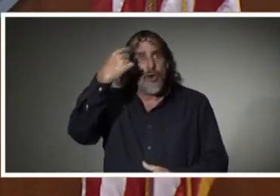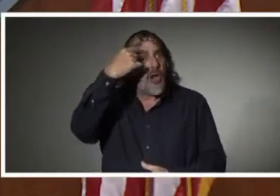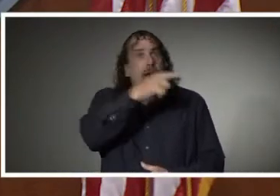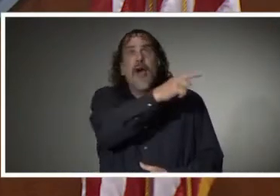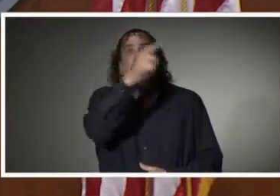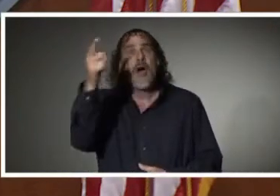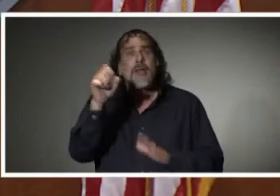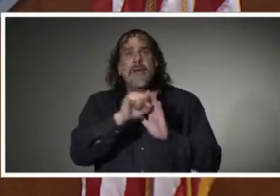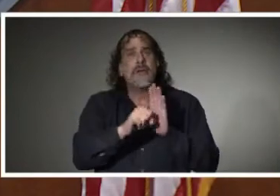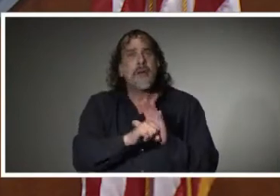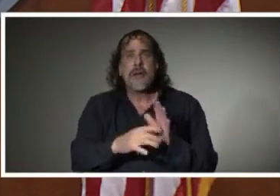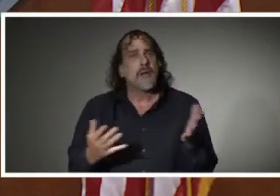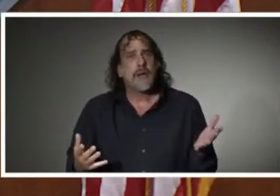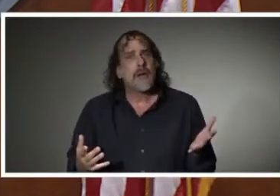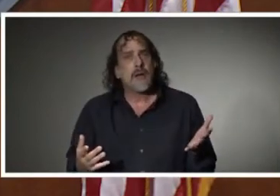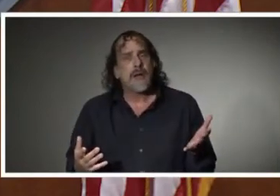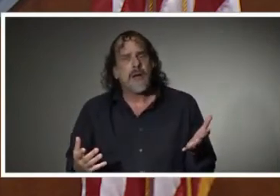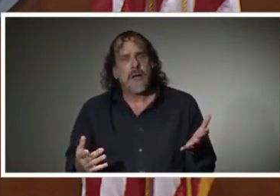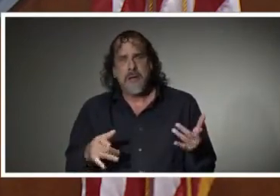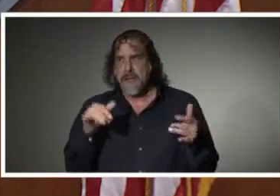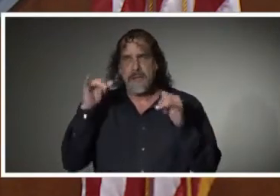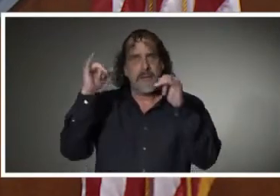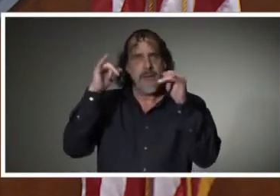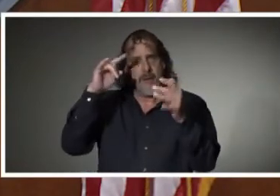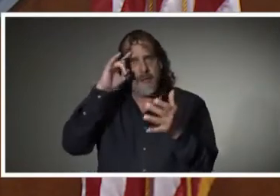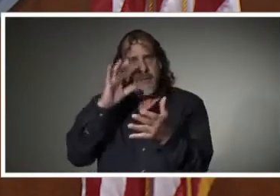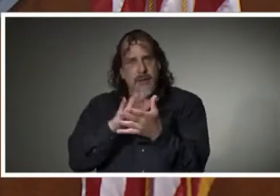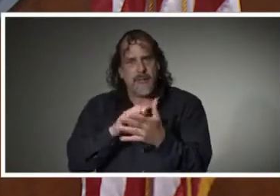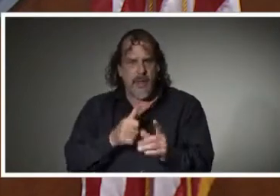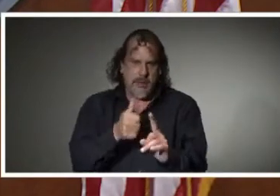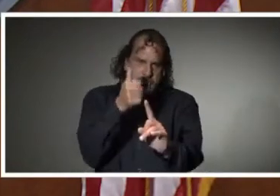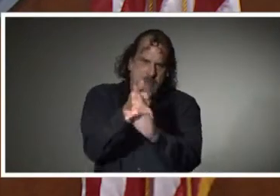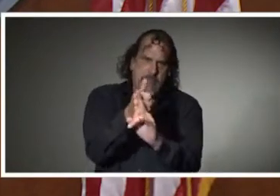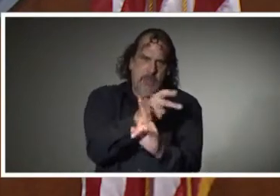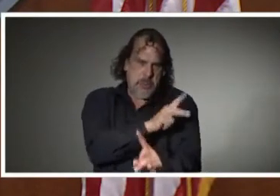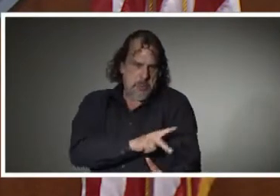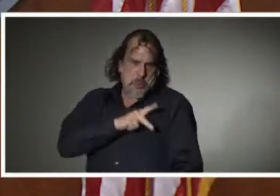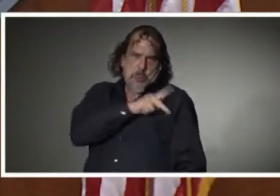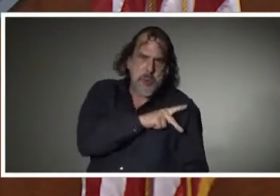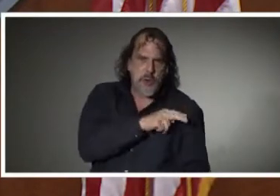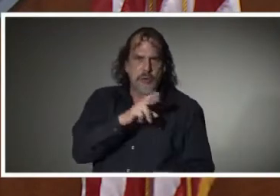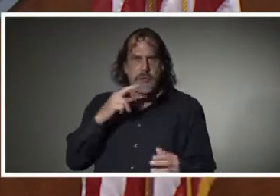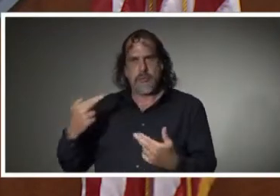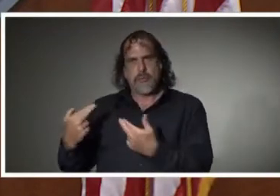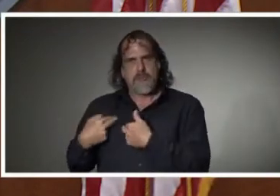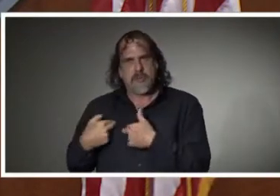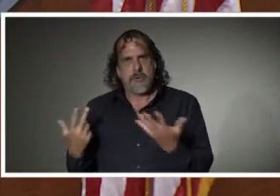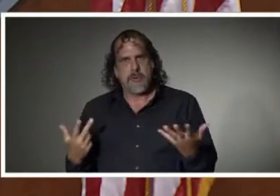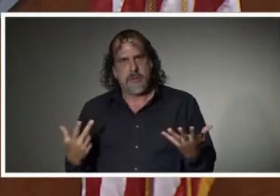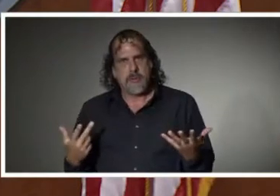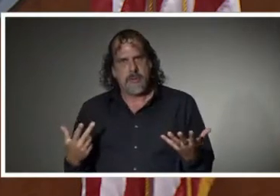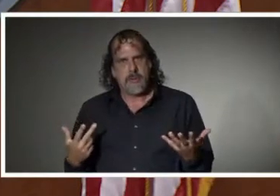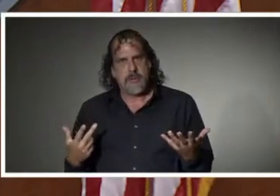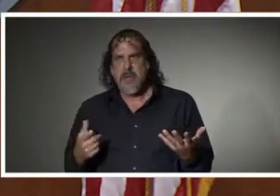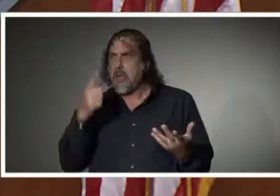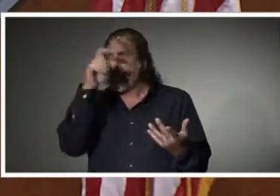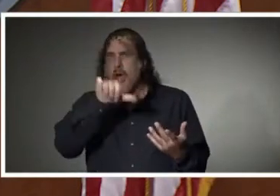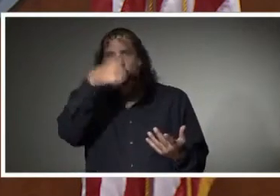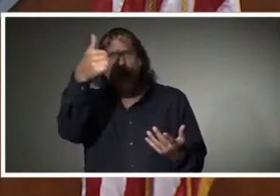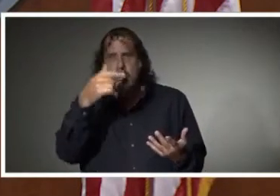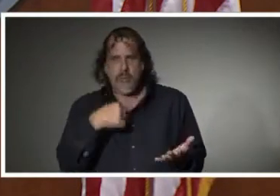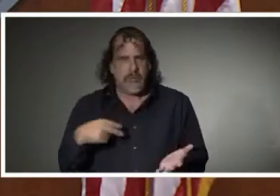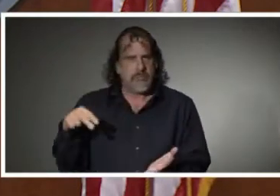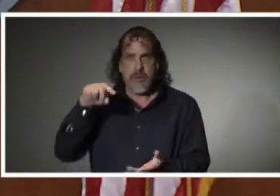country that believes more in personal responsibility. There's not a governor in this country who would stand up